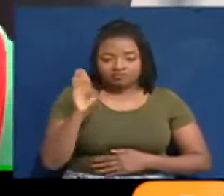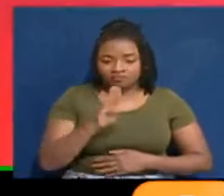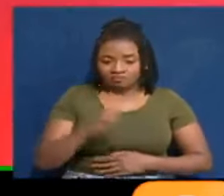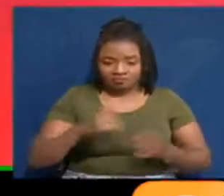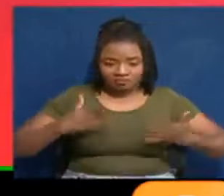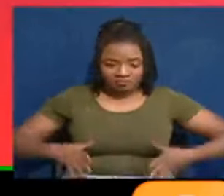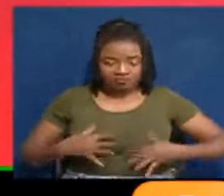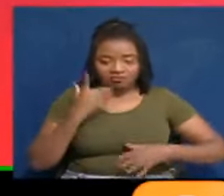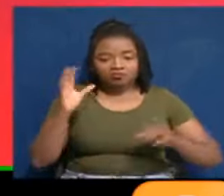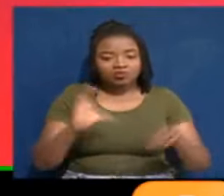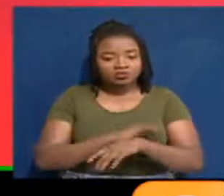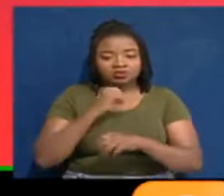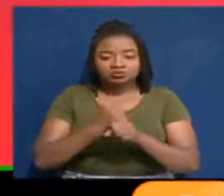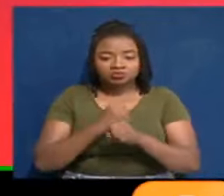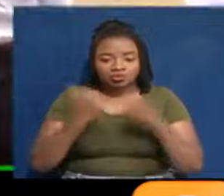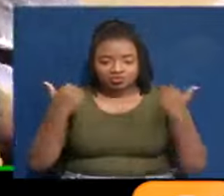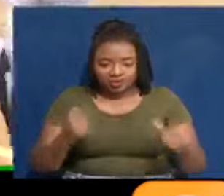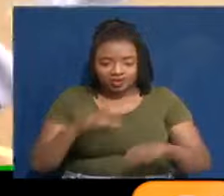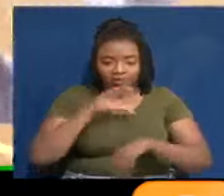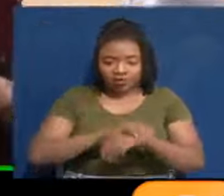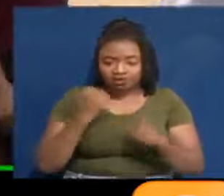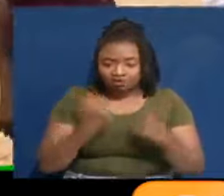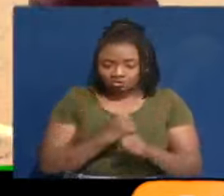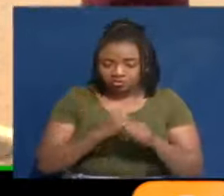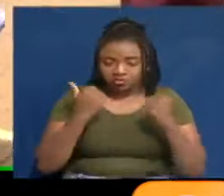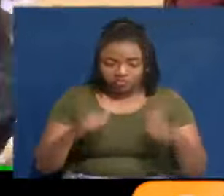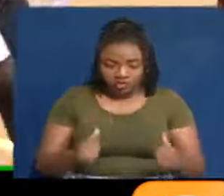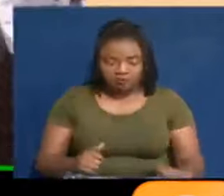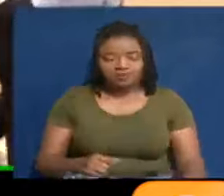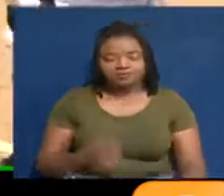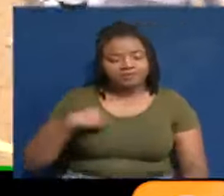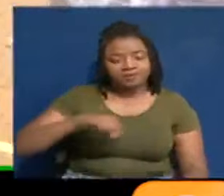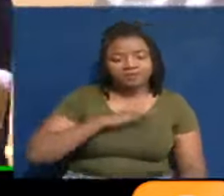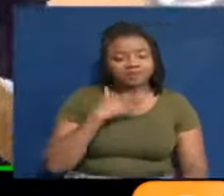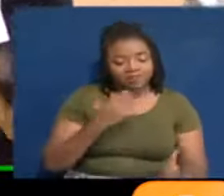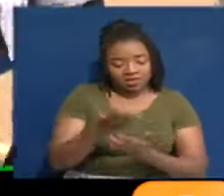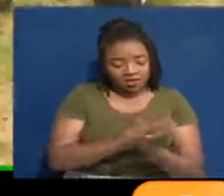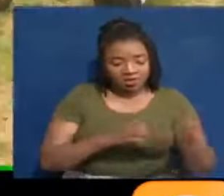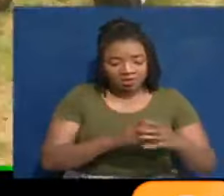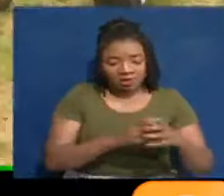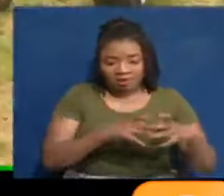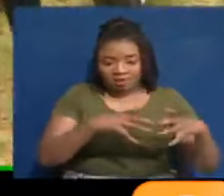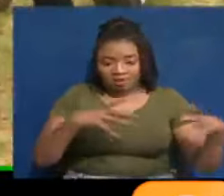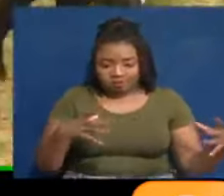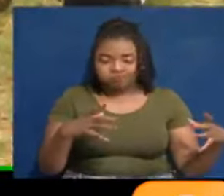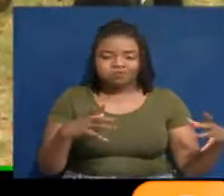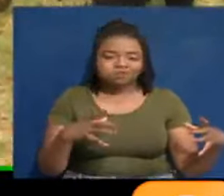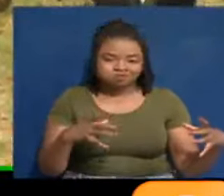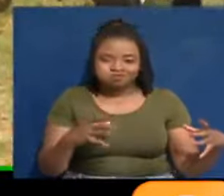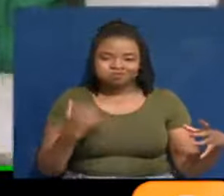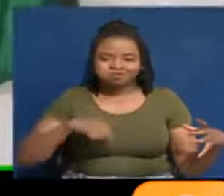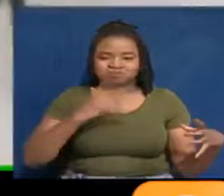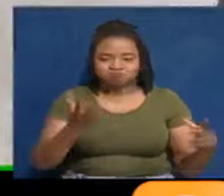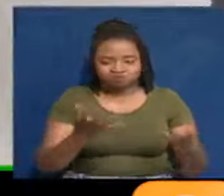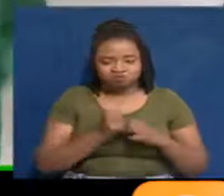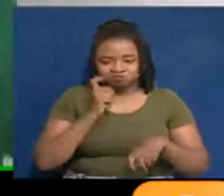is quite high in this country, 5.6%. So for us to be able to grow the economy, to absorb the people who are coming in, it will take time. So